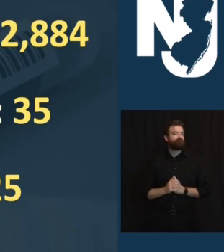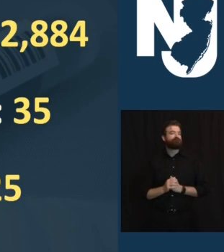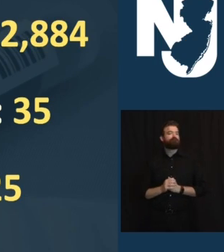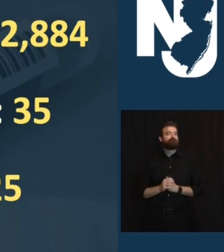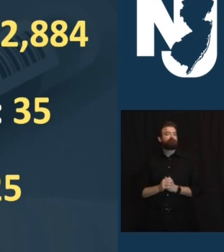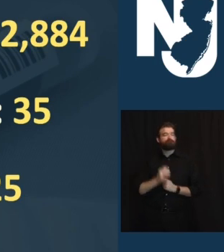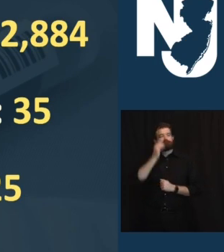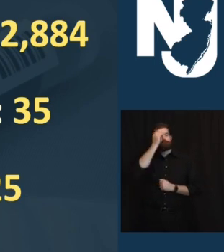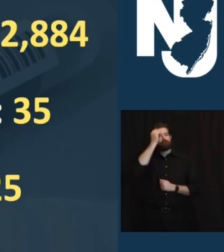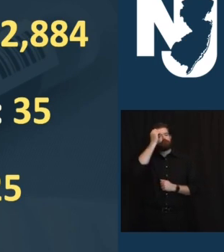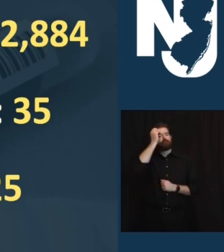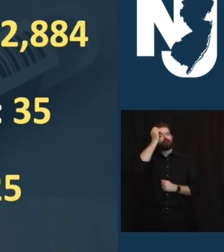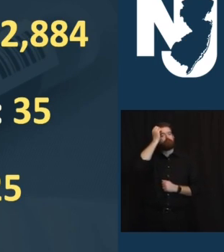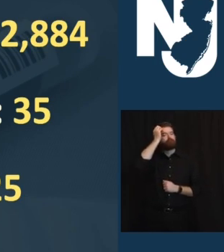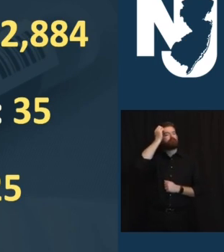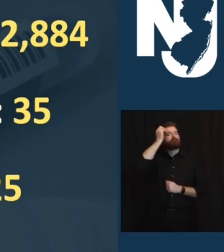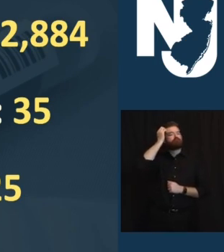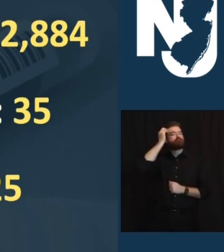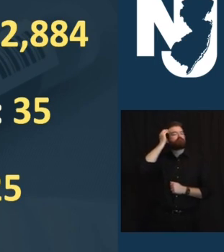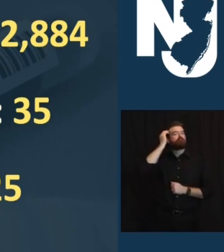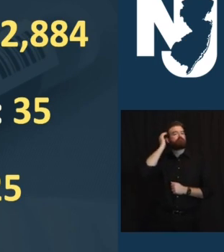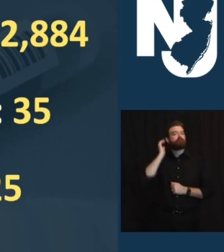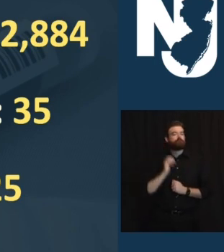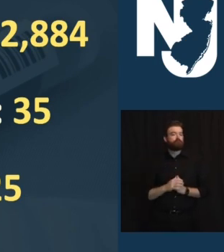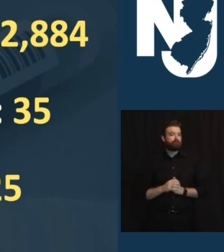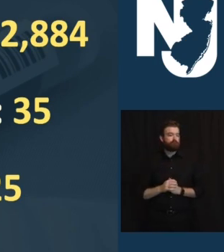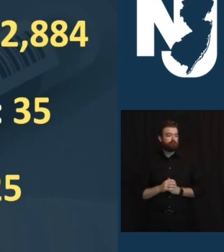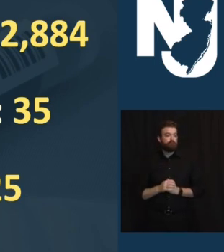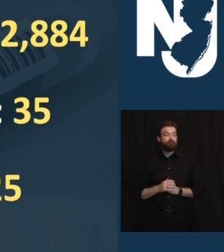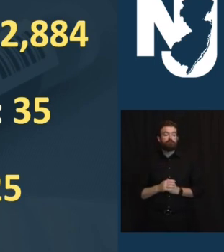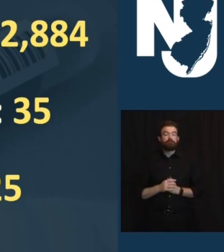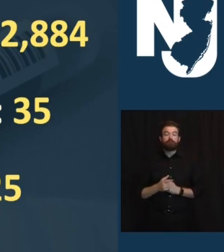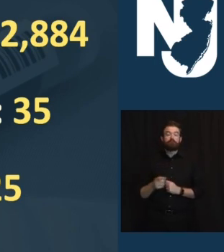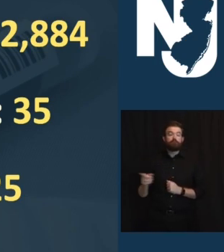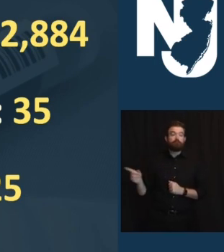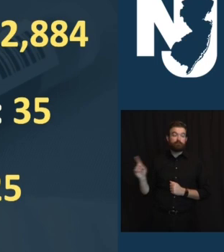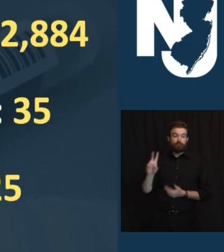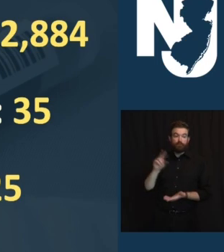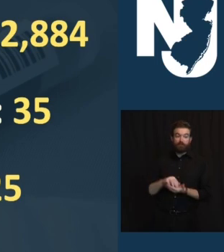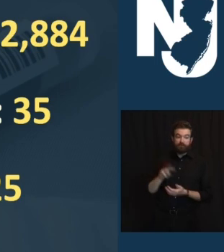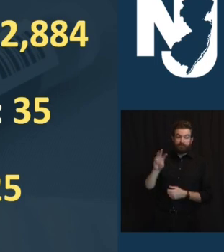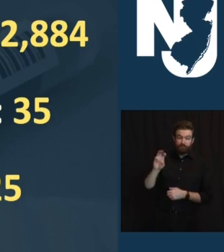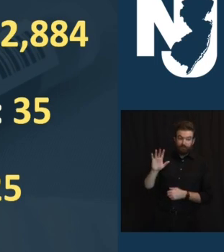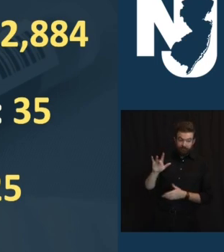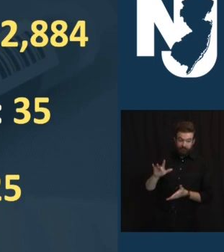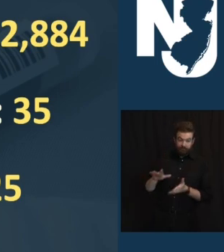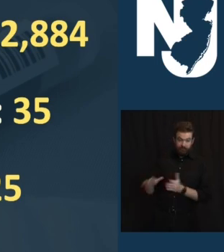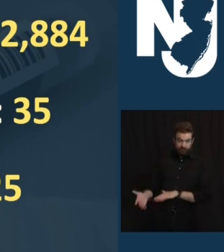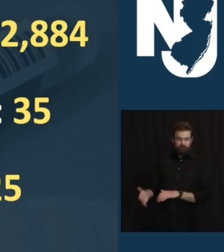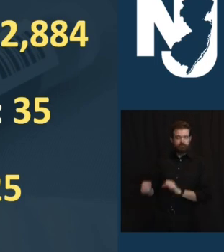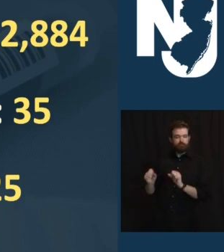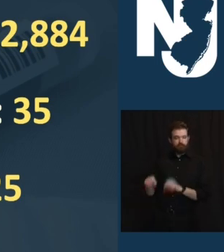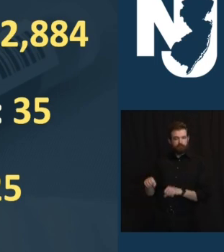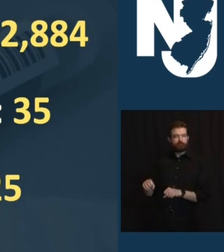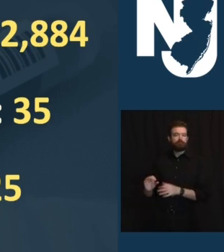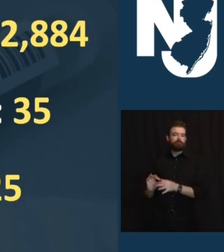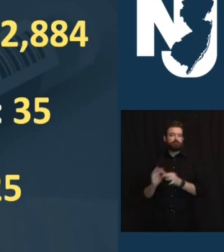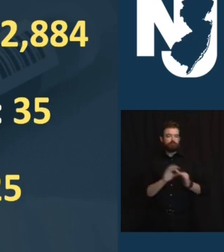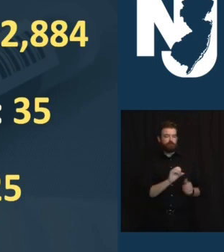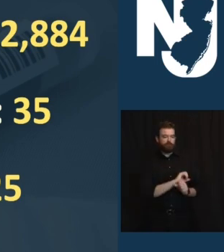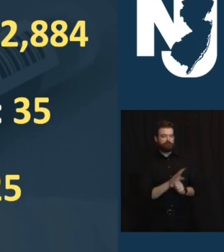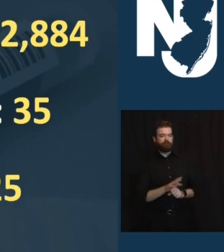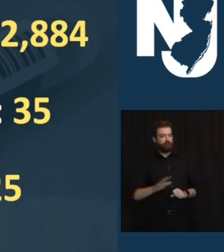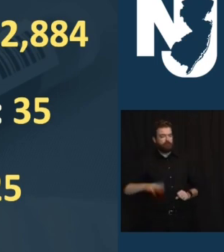22,884. And the probable deaths has been revised, as we do on Wednesdays, by the team at the Communicable